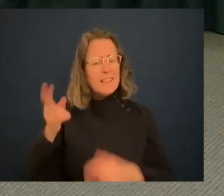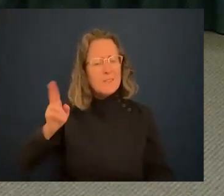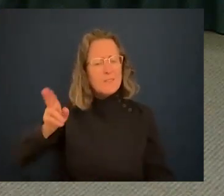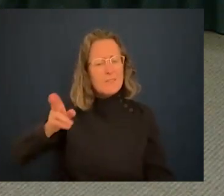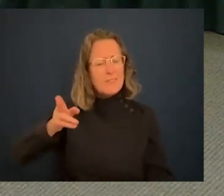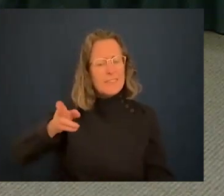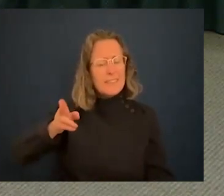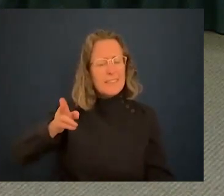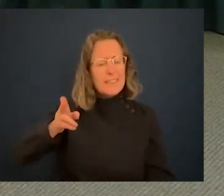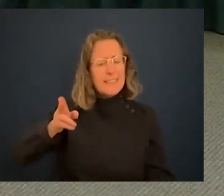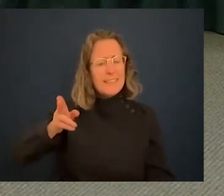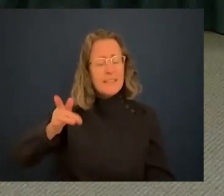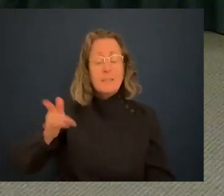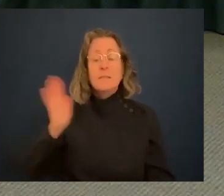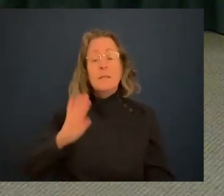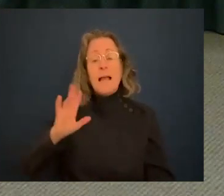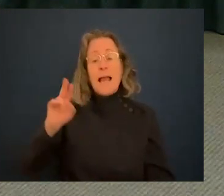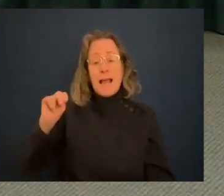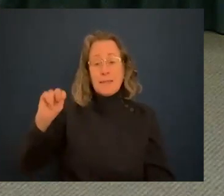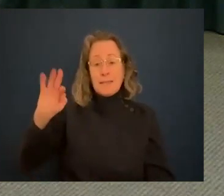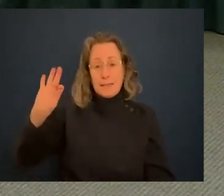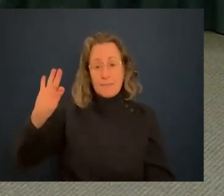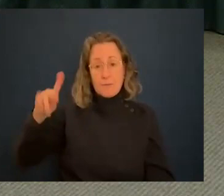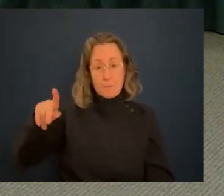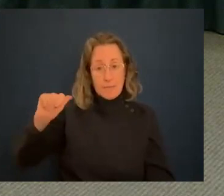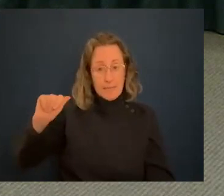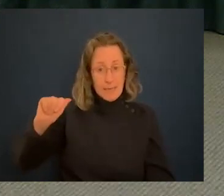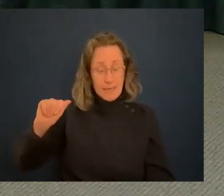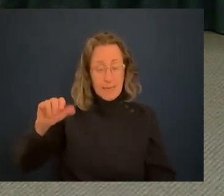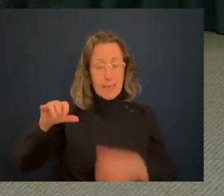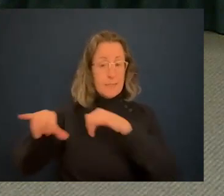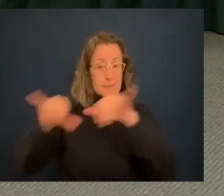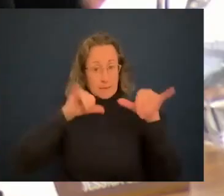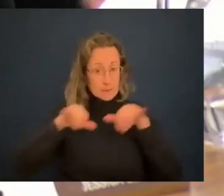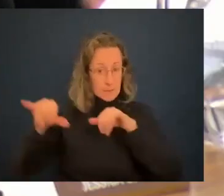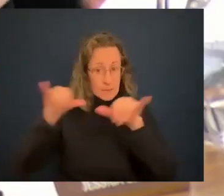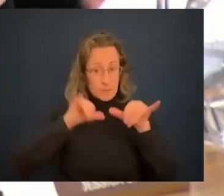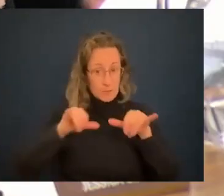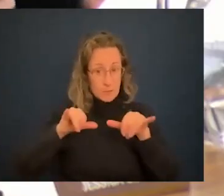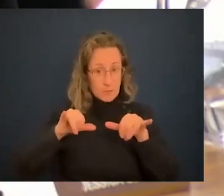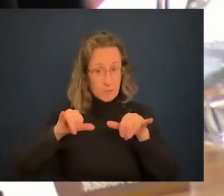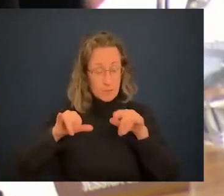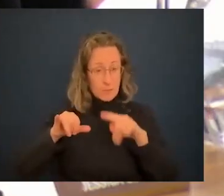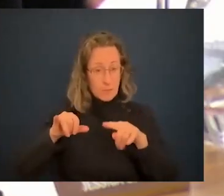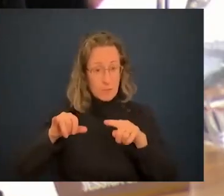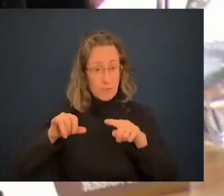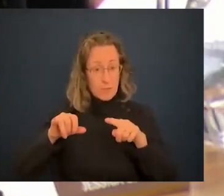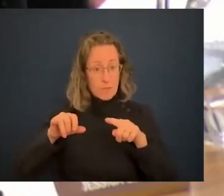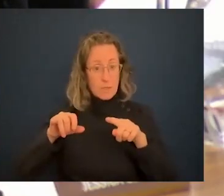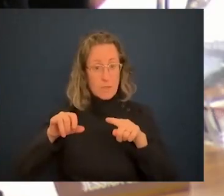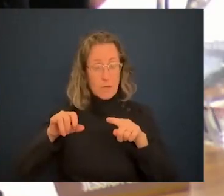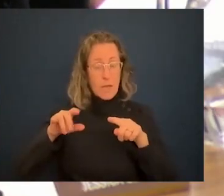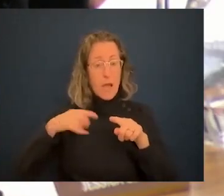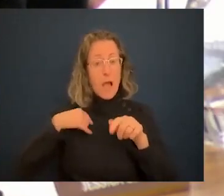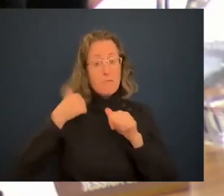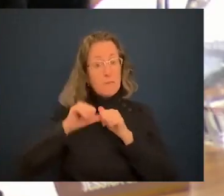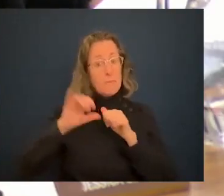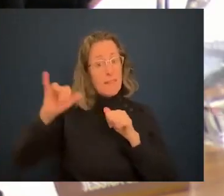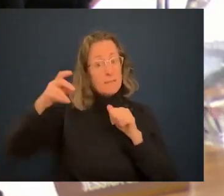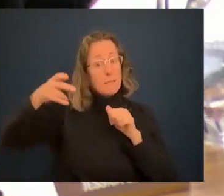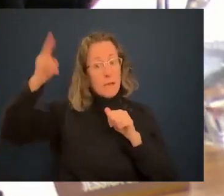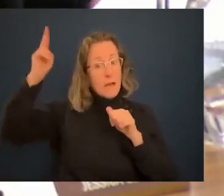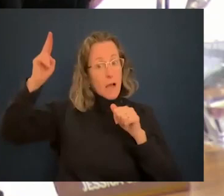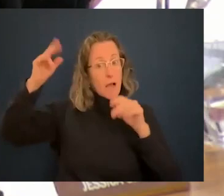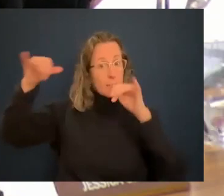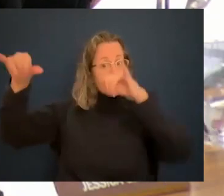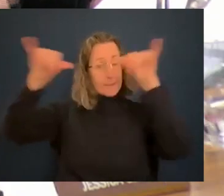you know this NFPA standard I recalled Rich speaking to that as that's that's a high standard and